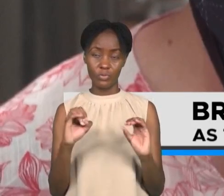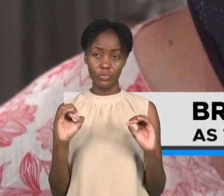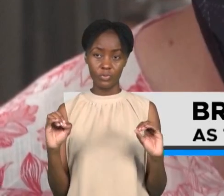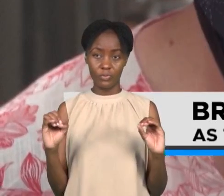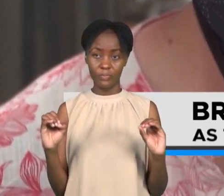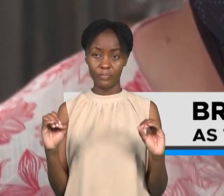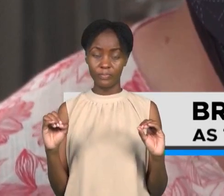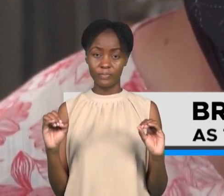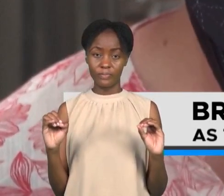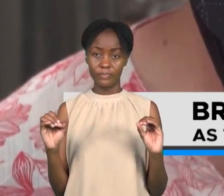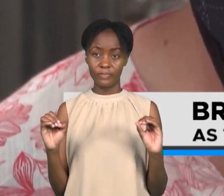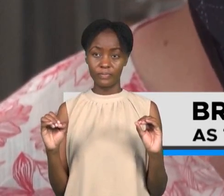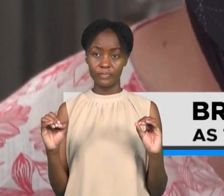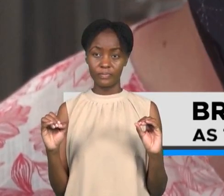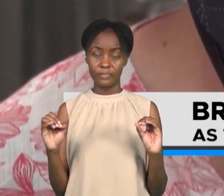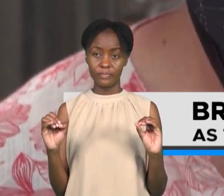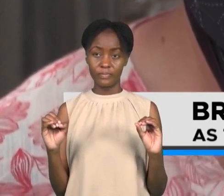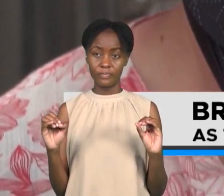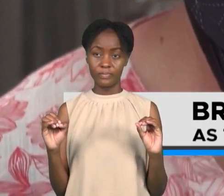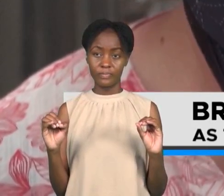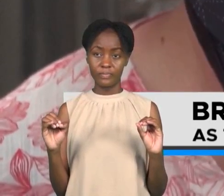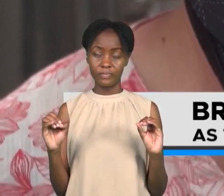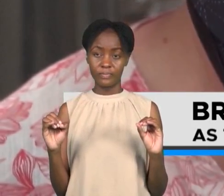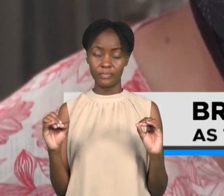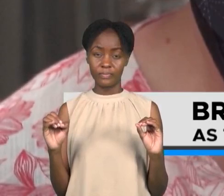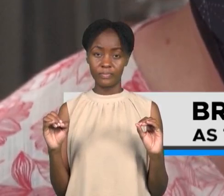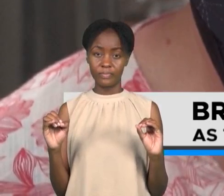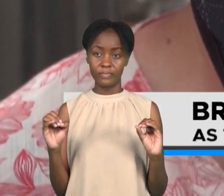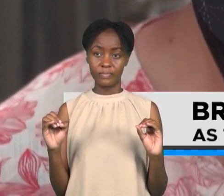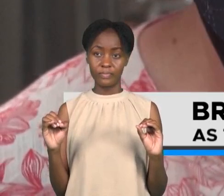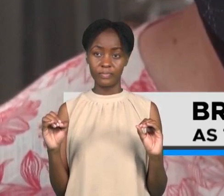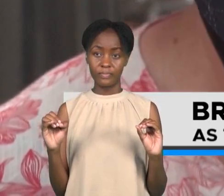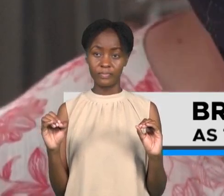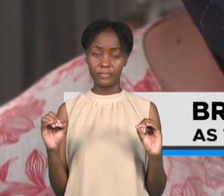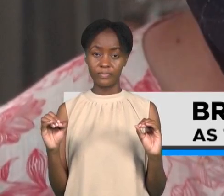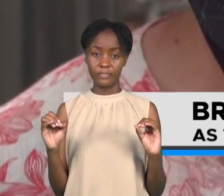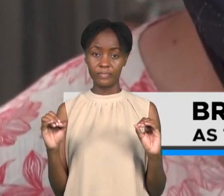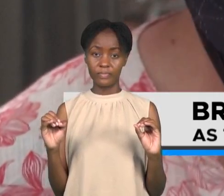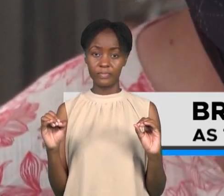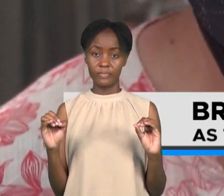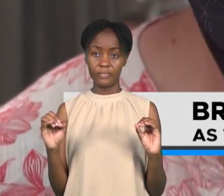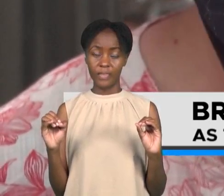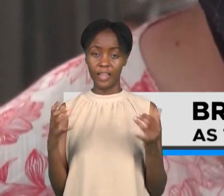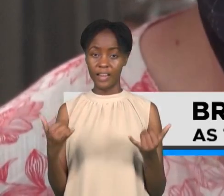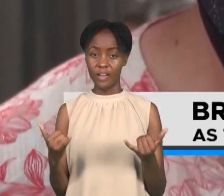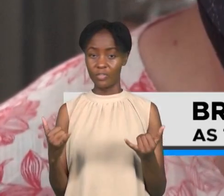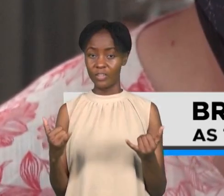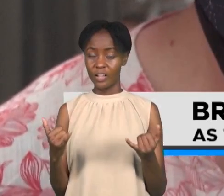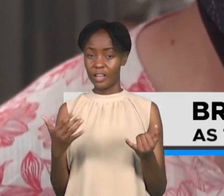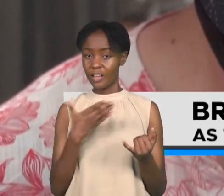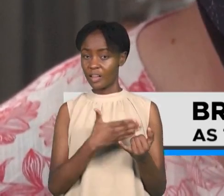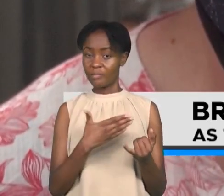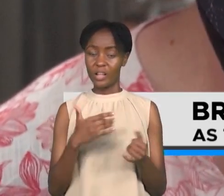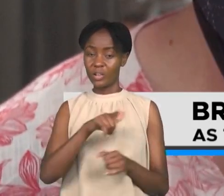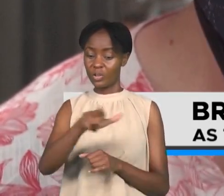it's a more manual, labor-intensive process. So the knock-on effect to our local communities is bigger if we